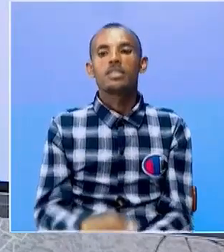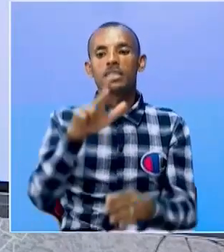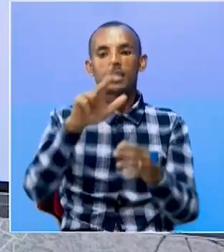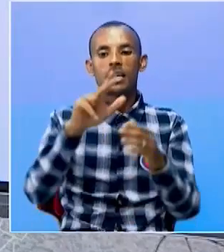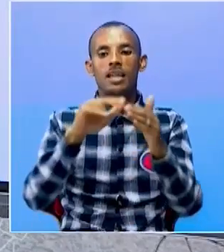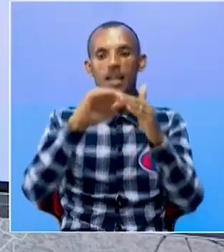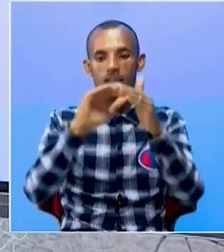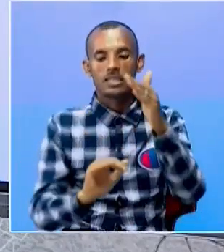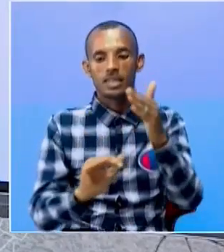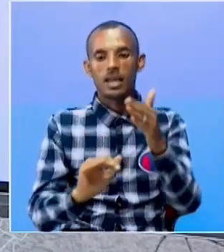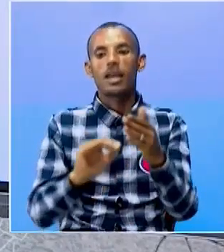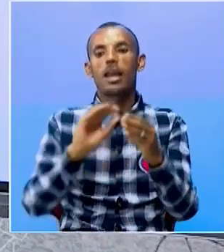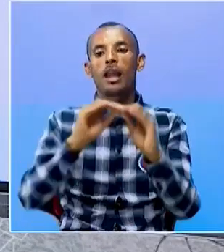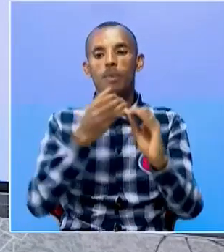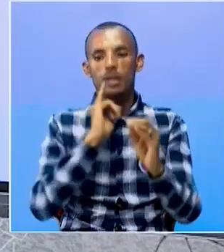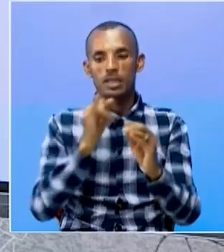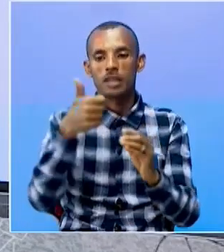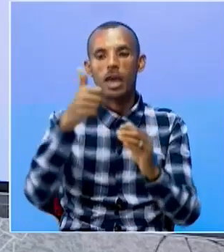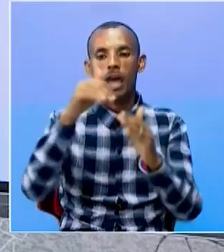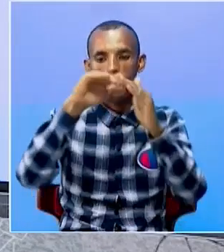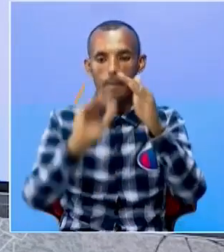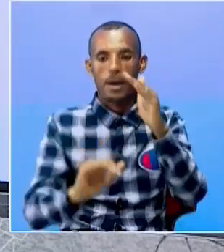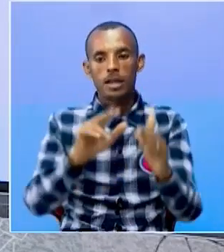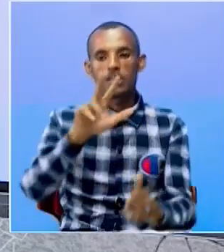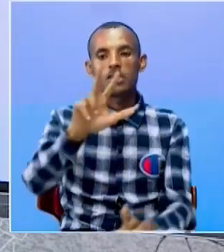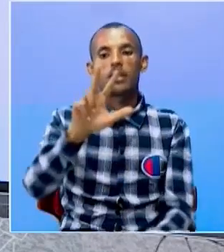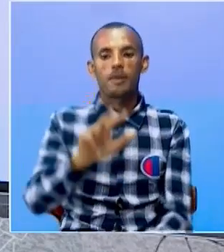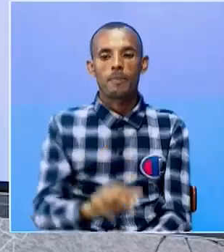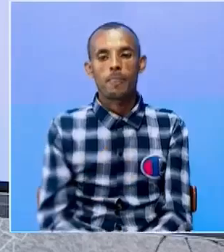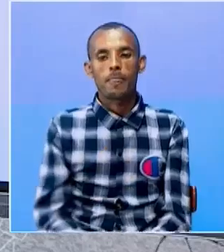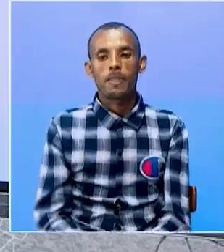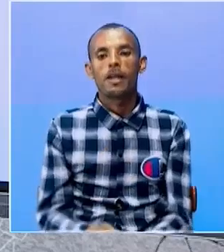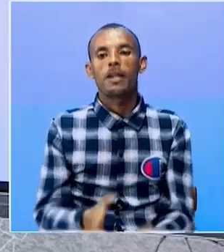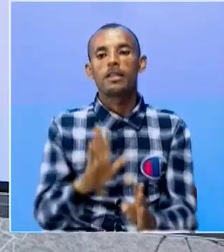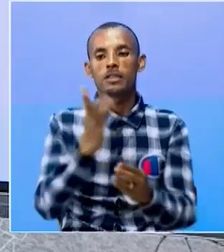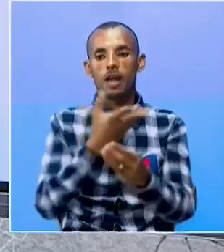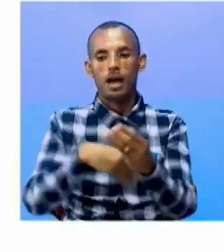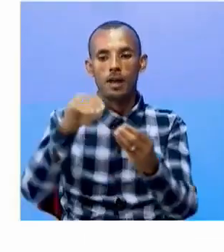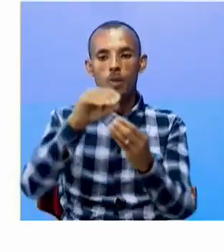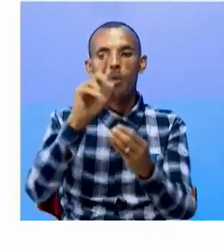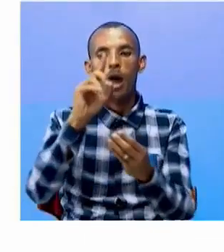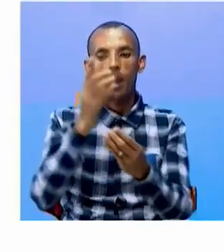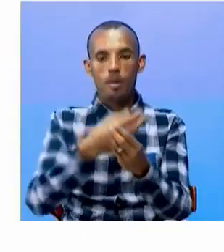is described by this form, A minus 3. Let's add one more.